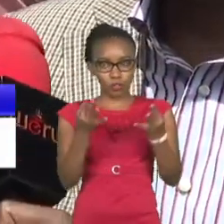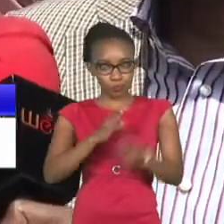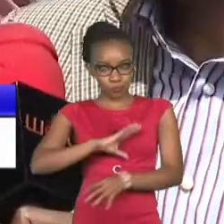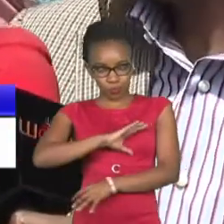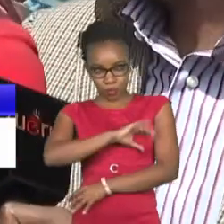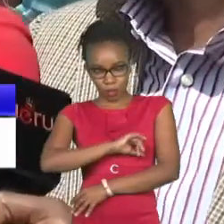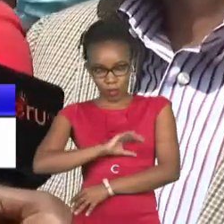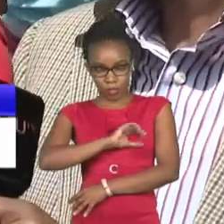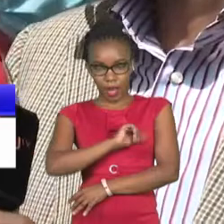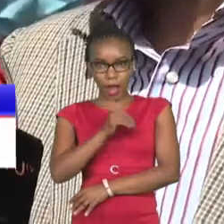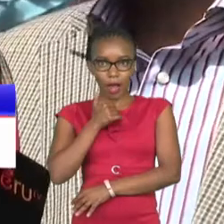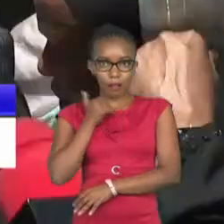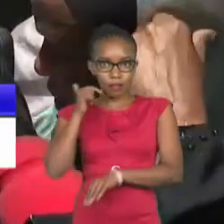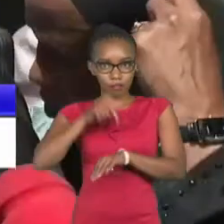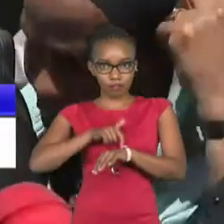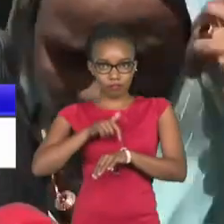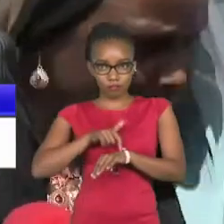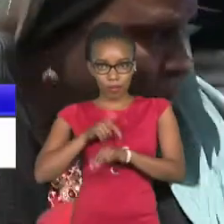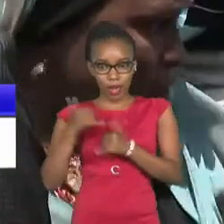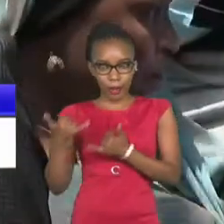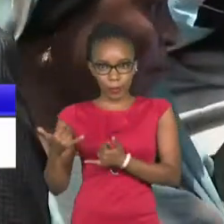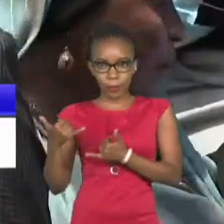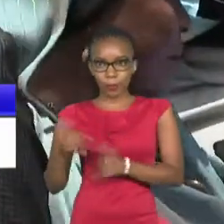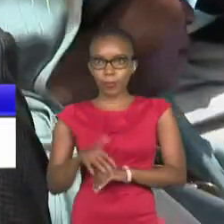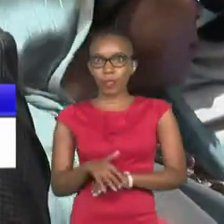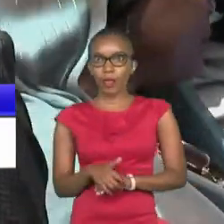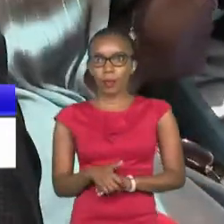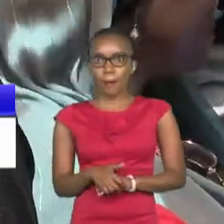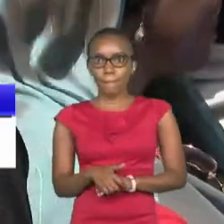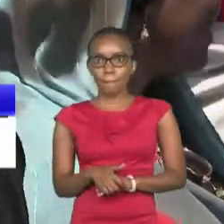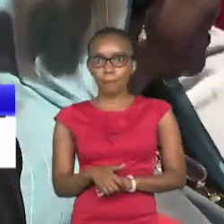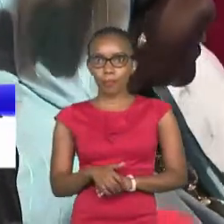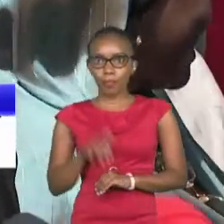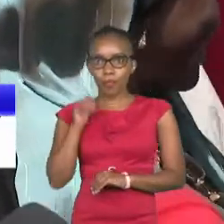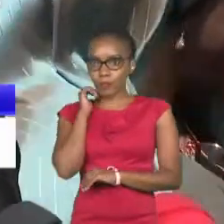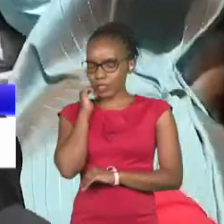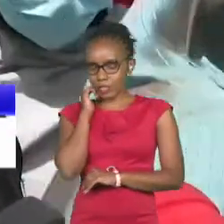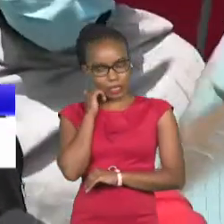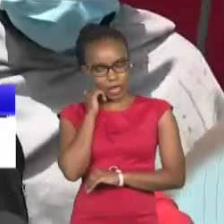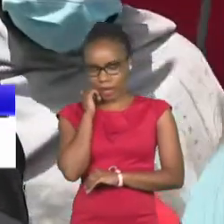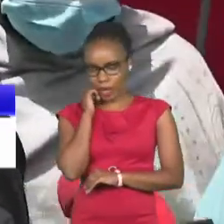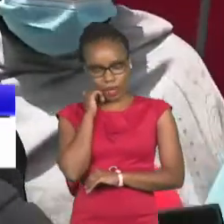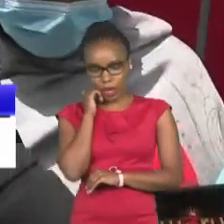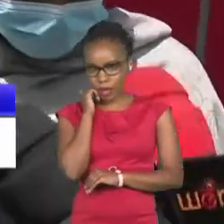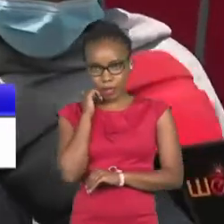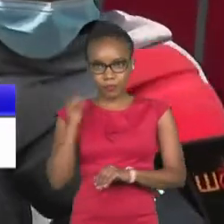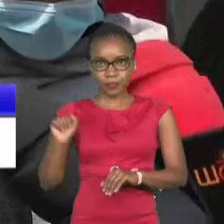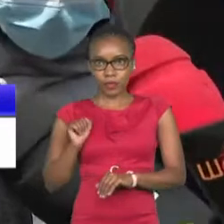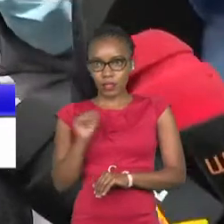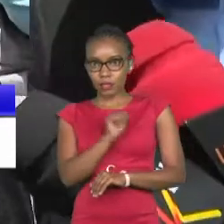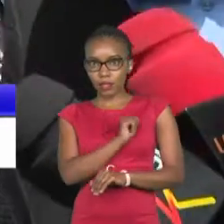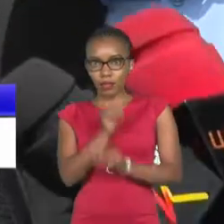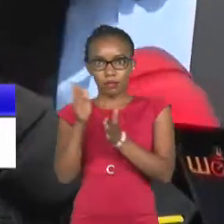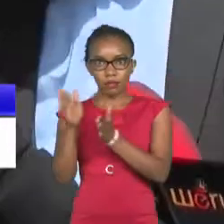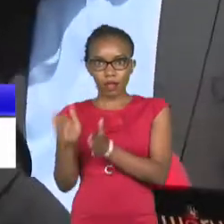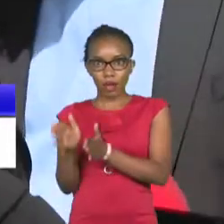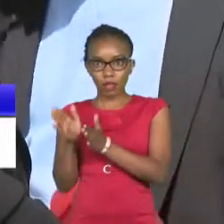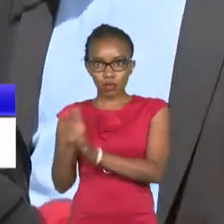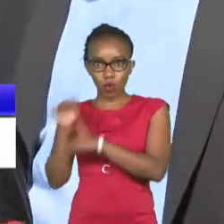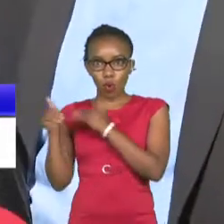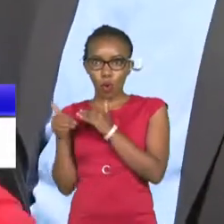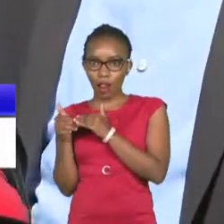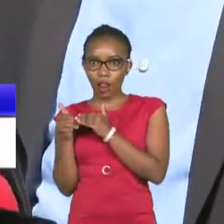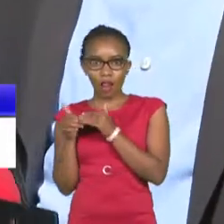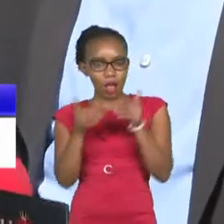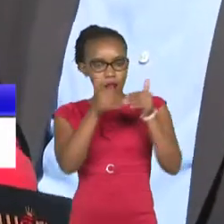patience during this trying moment. We are sincerely sad as senators to lose Senator